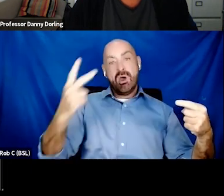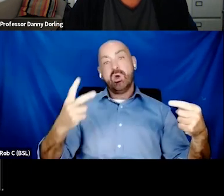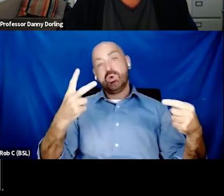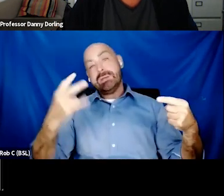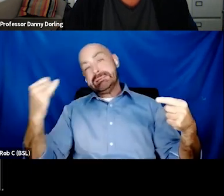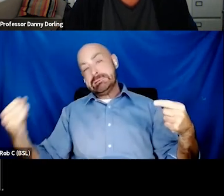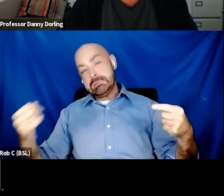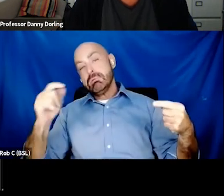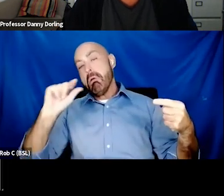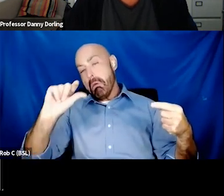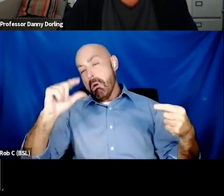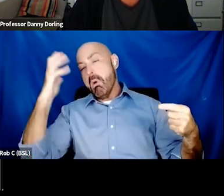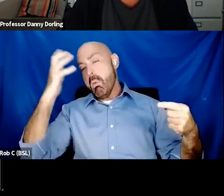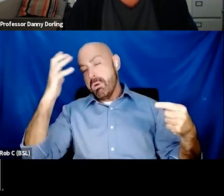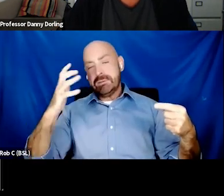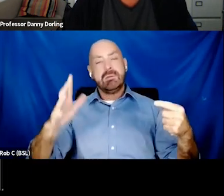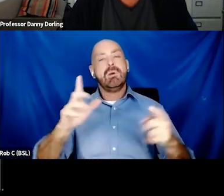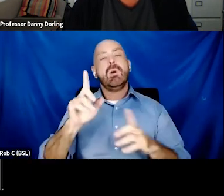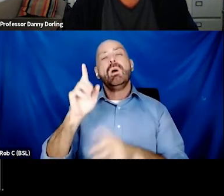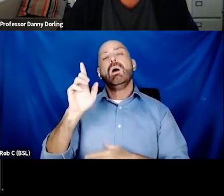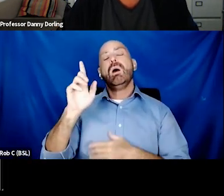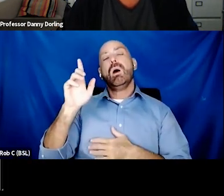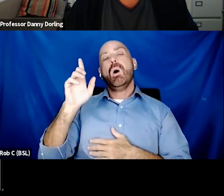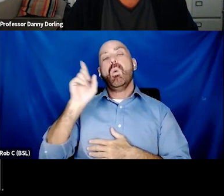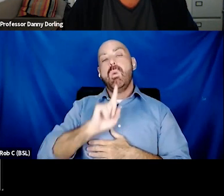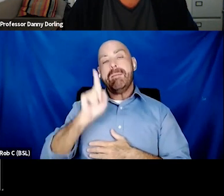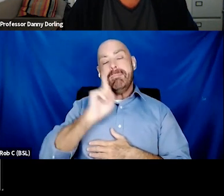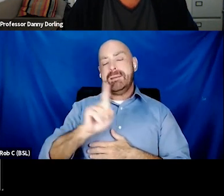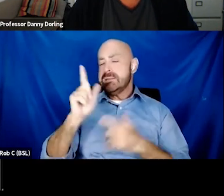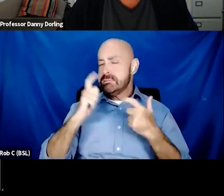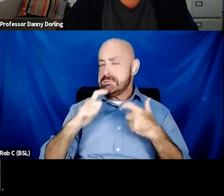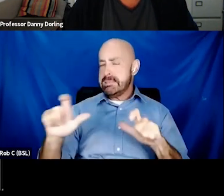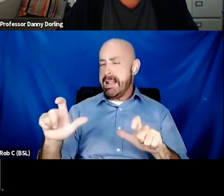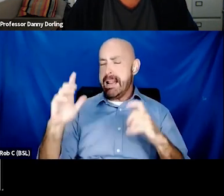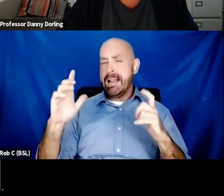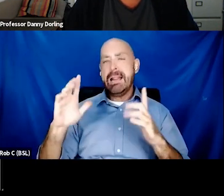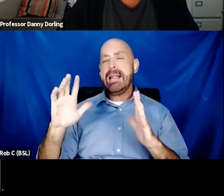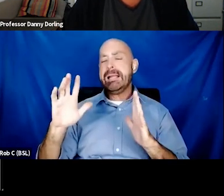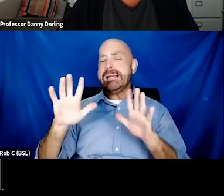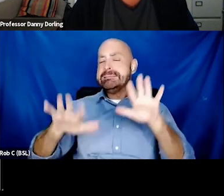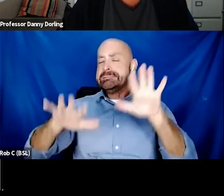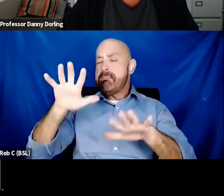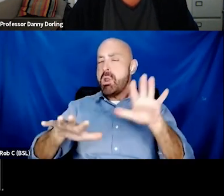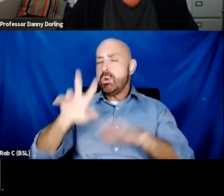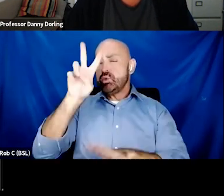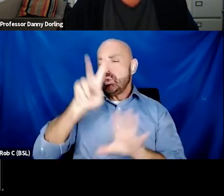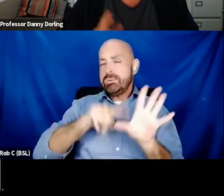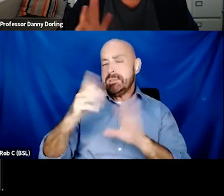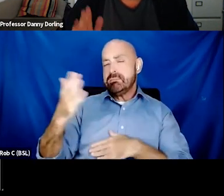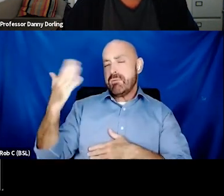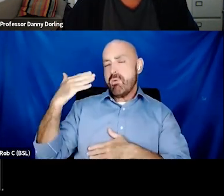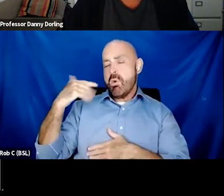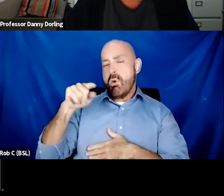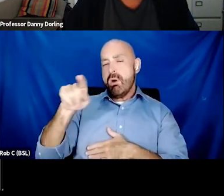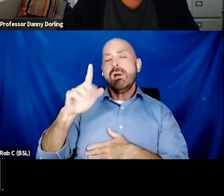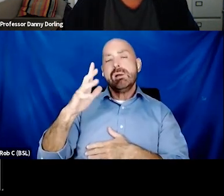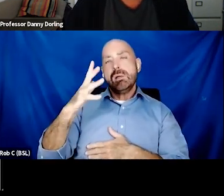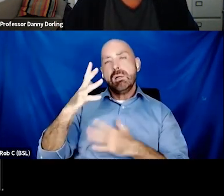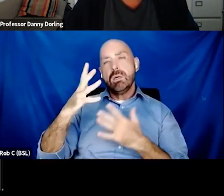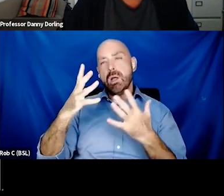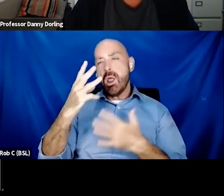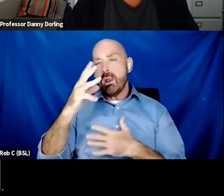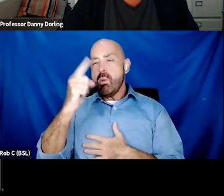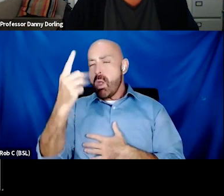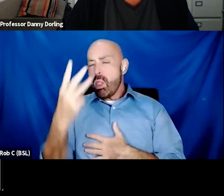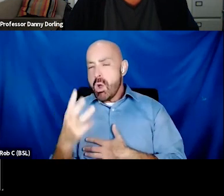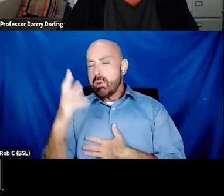worried. Women, still a little bit like it was 2 years earlier. A third somewhat worried, 6% still very worried.